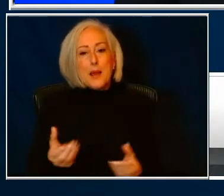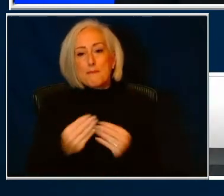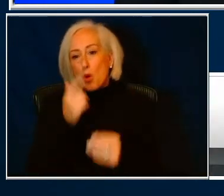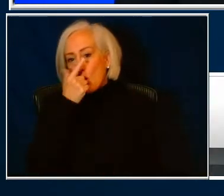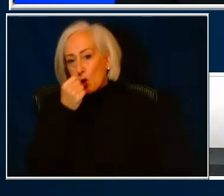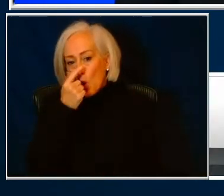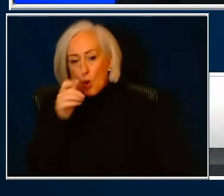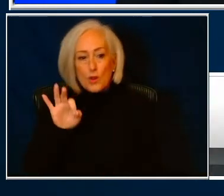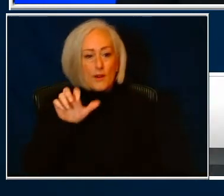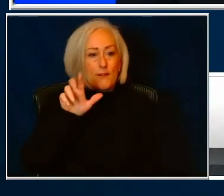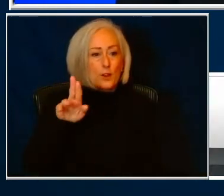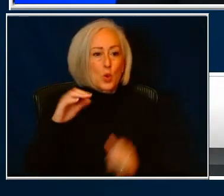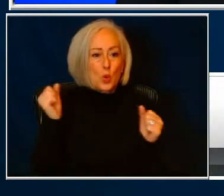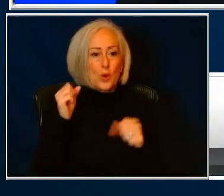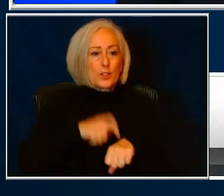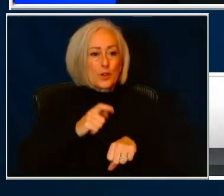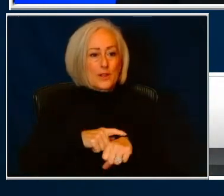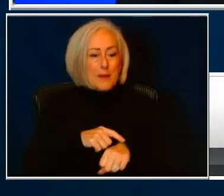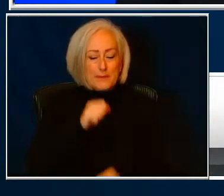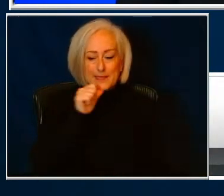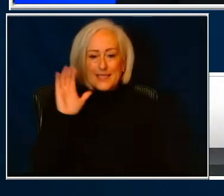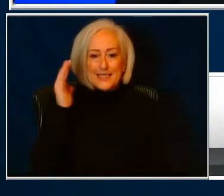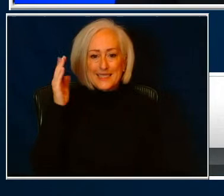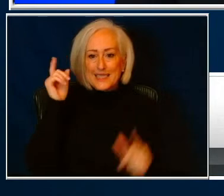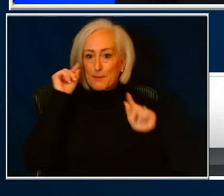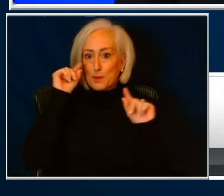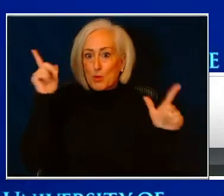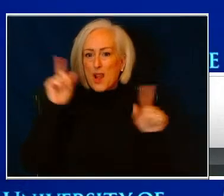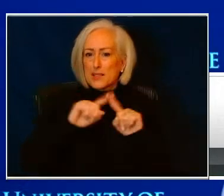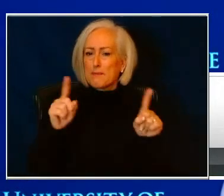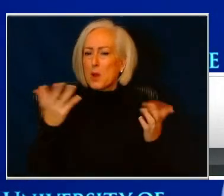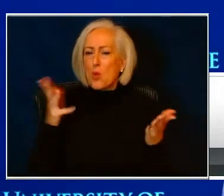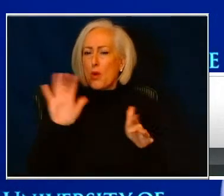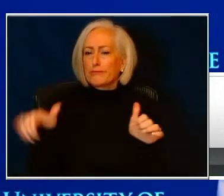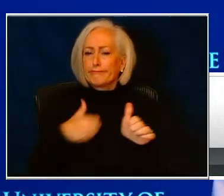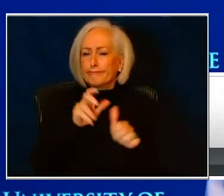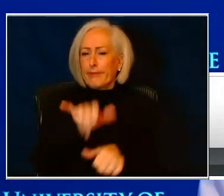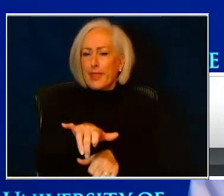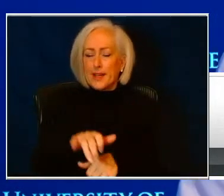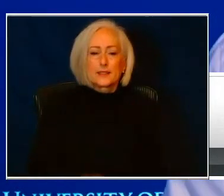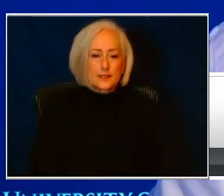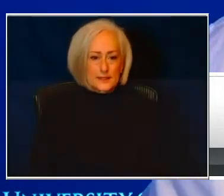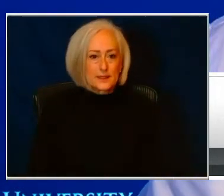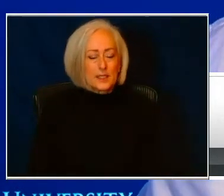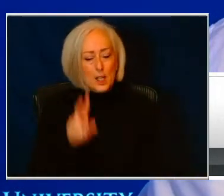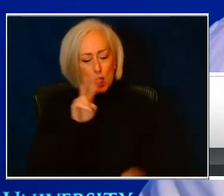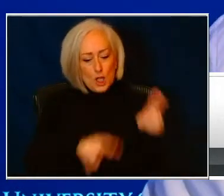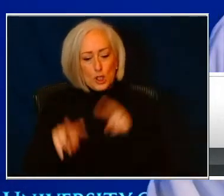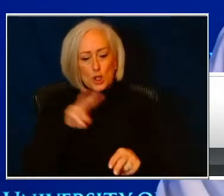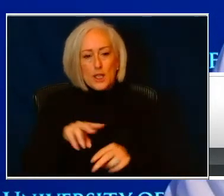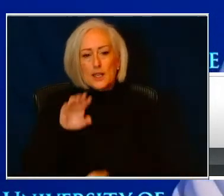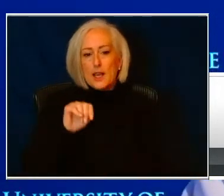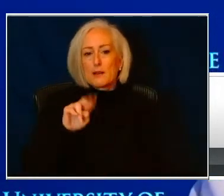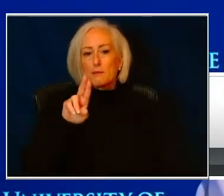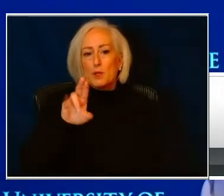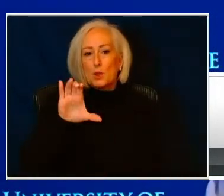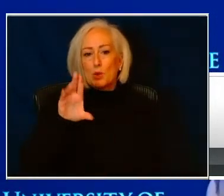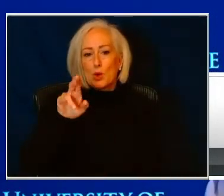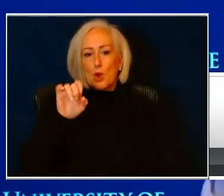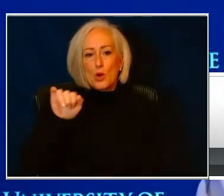It didn't seem surprising, but what's behind that? Yeah, this was looking at some of our mucosal immunity, some of